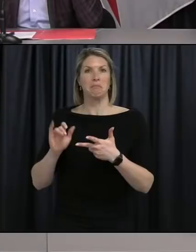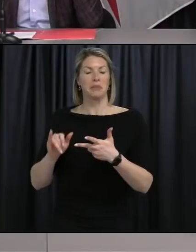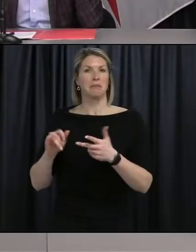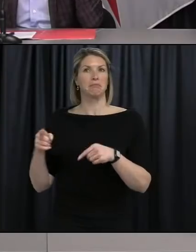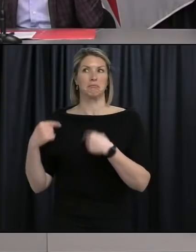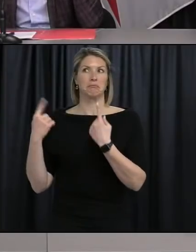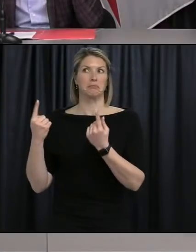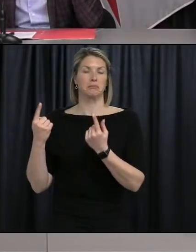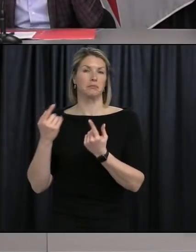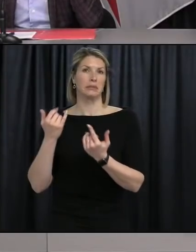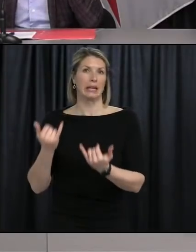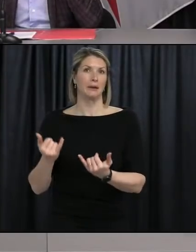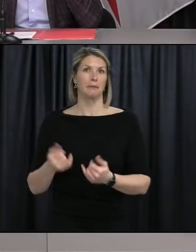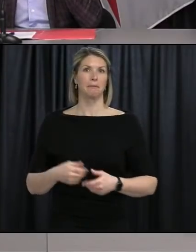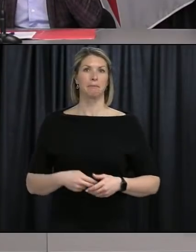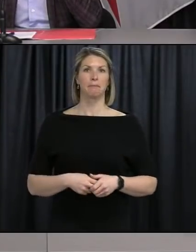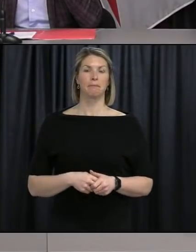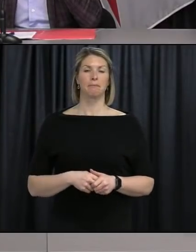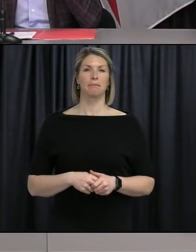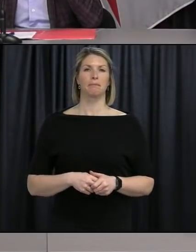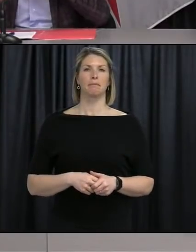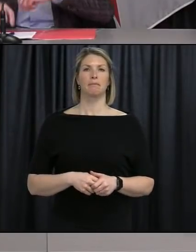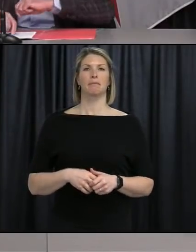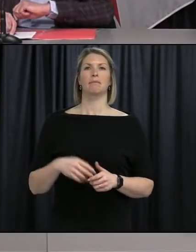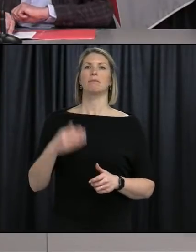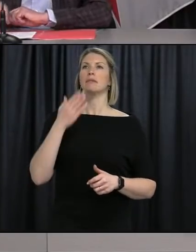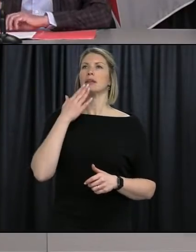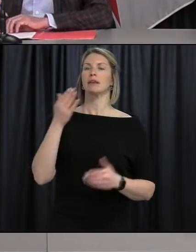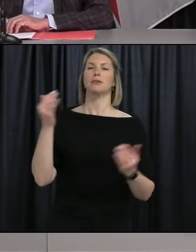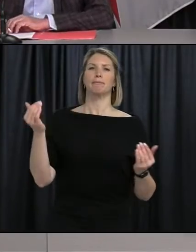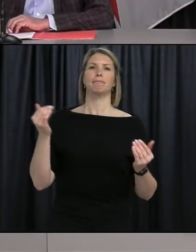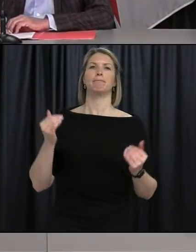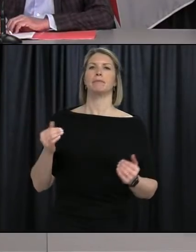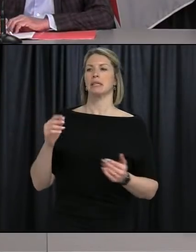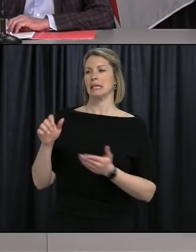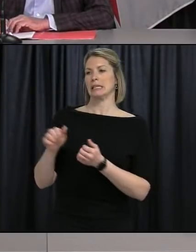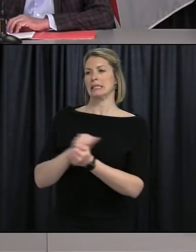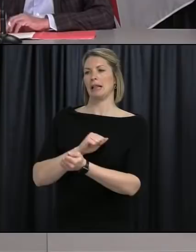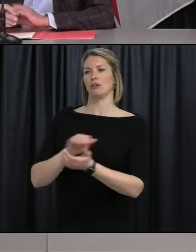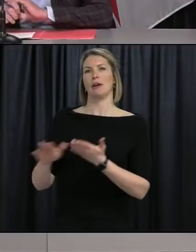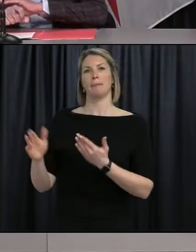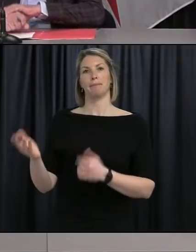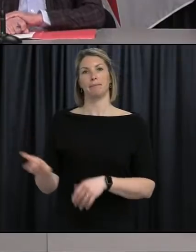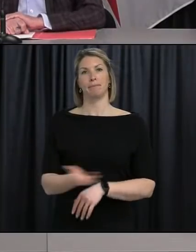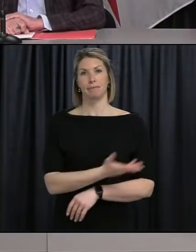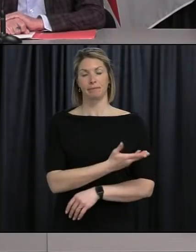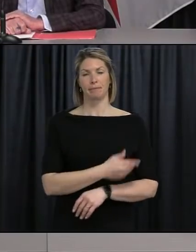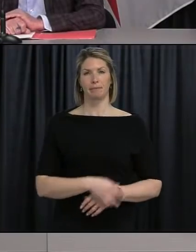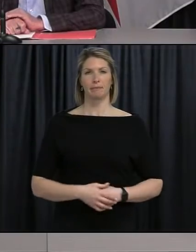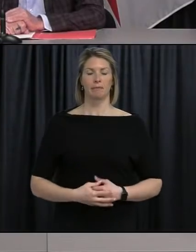Thank you. Our next questions are from Peter Jackson with The Telegram. Please go ahead.